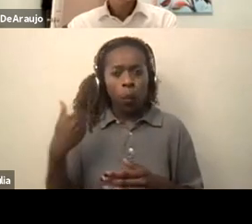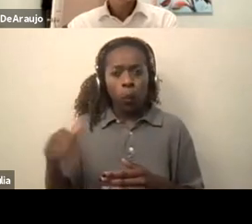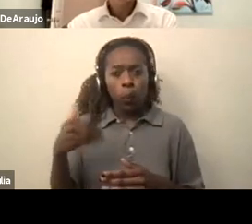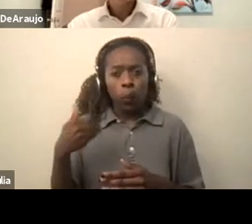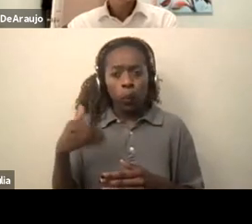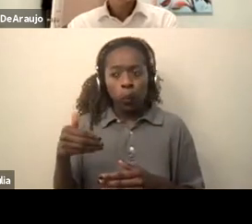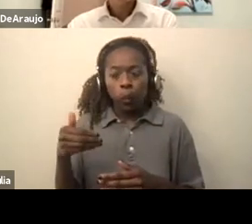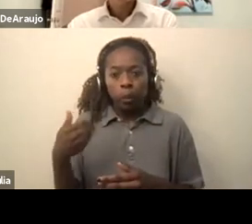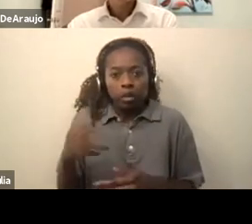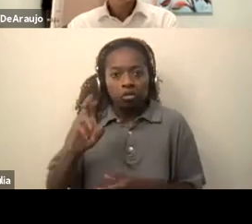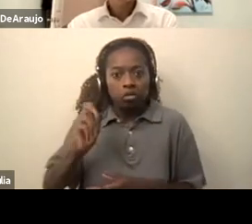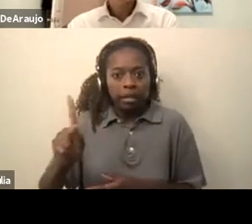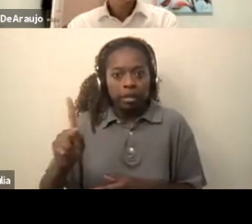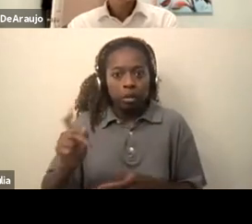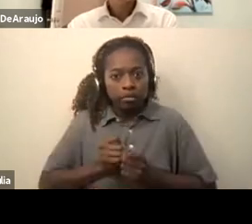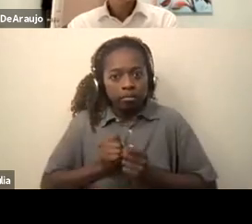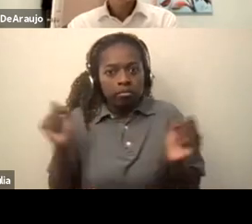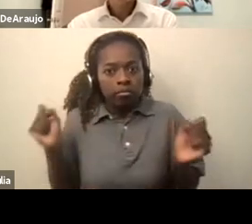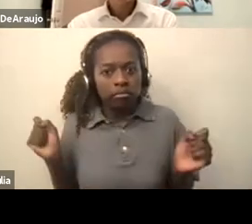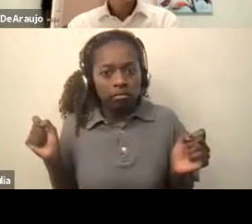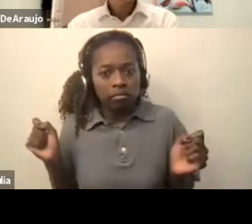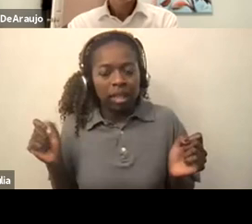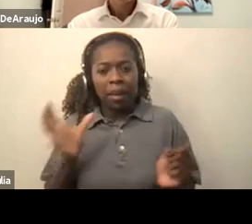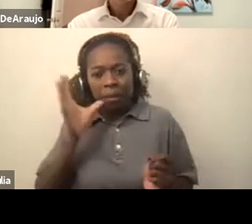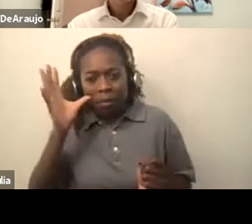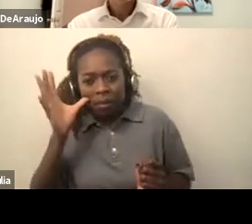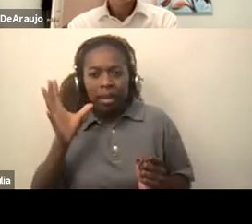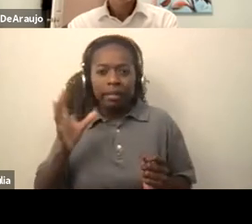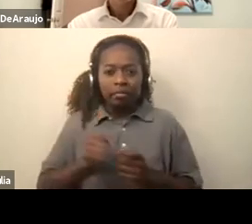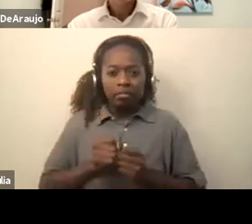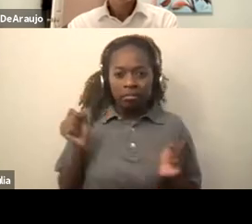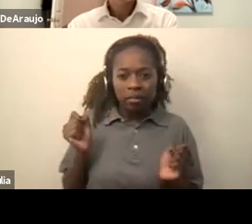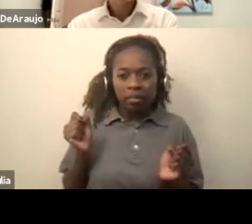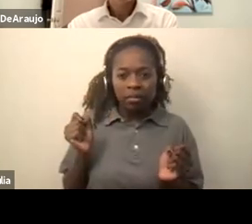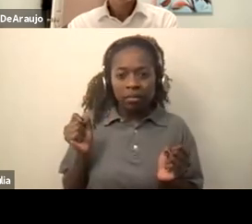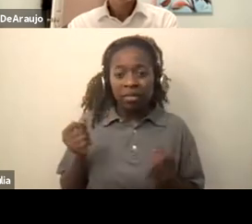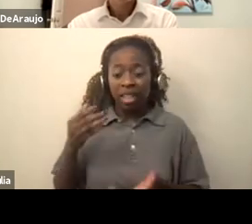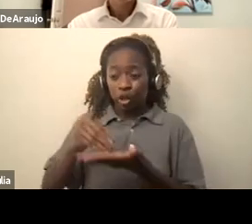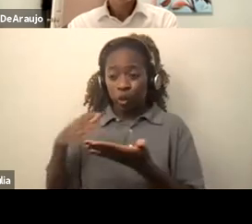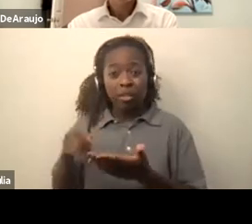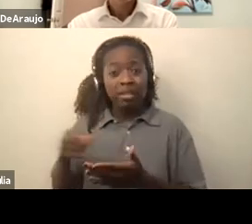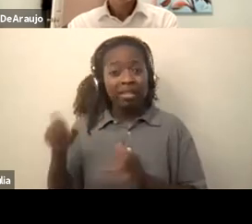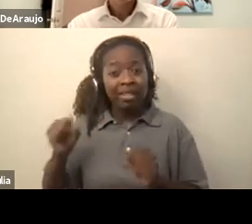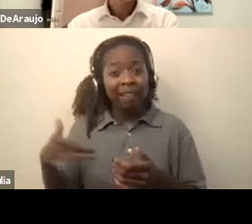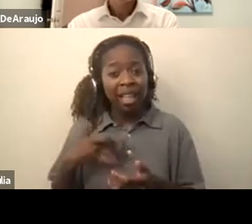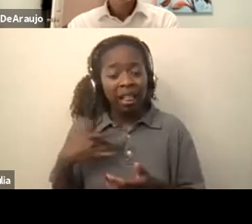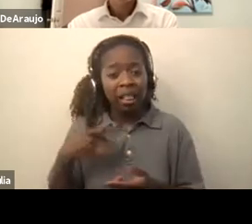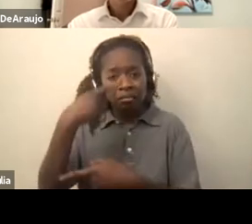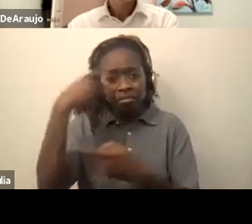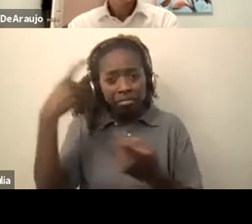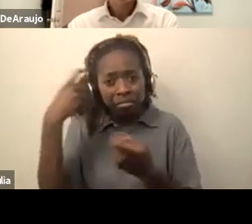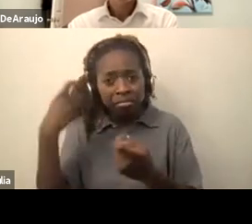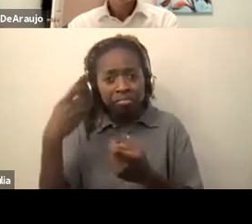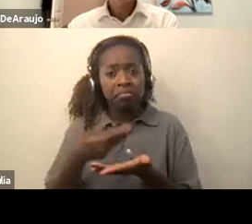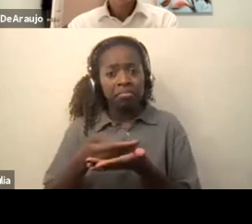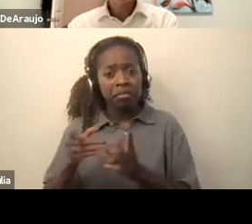speak publicly given how much they have at stake from privacy to re-traumatization to ostracization from the community you may